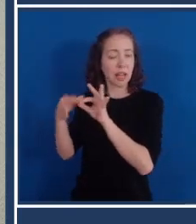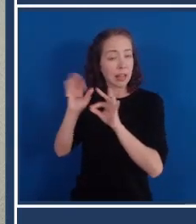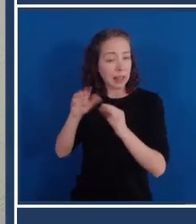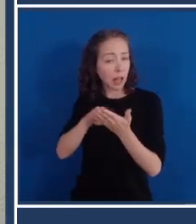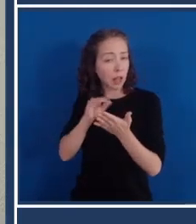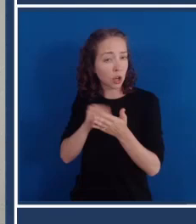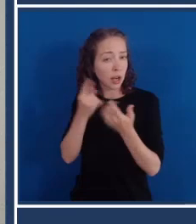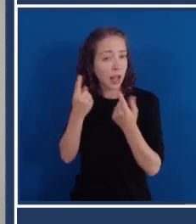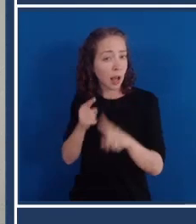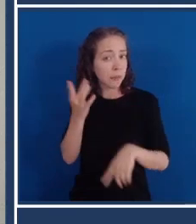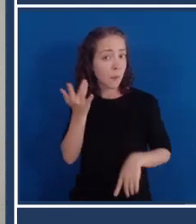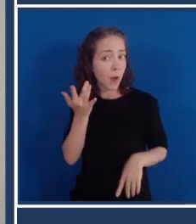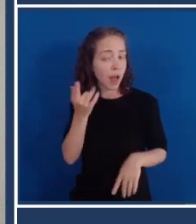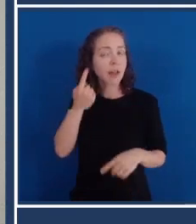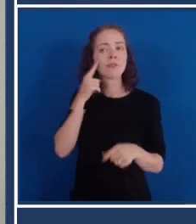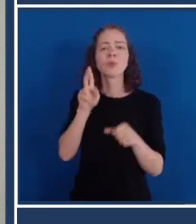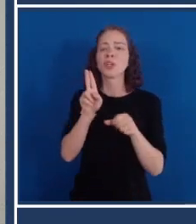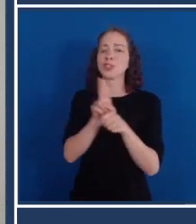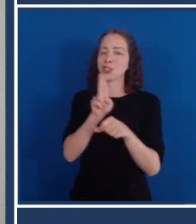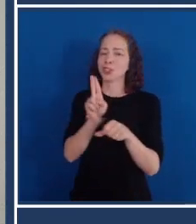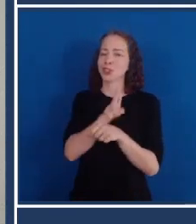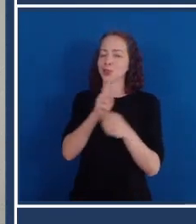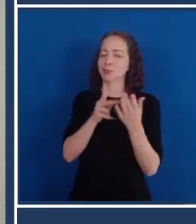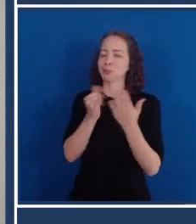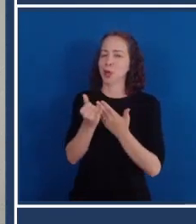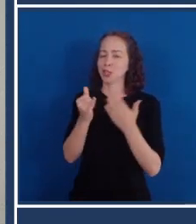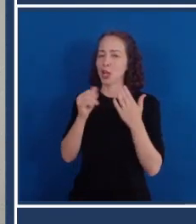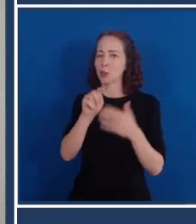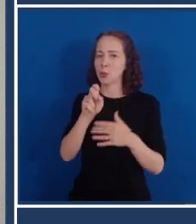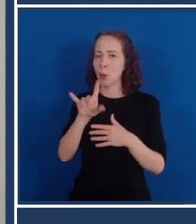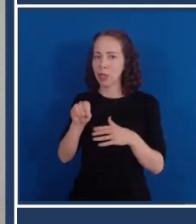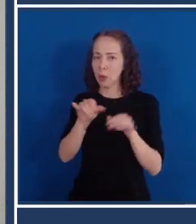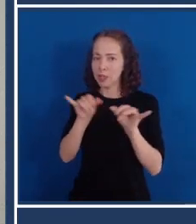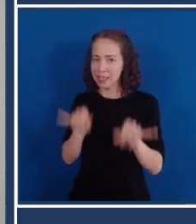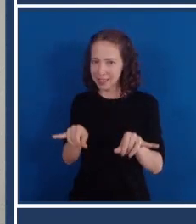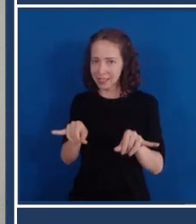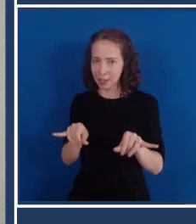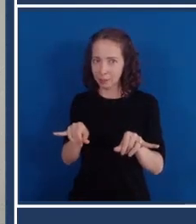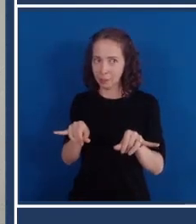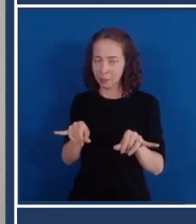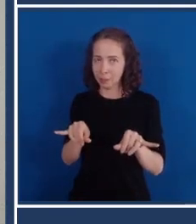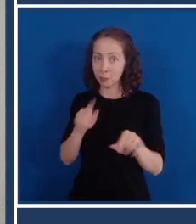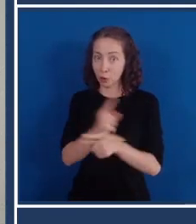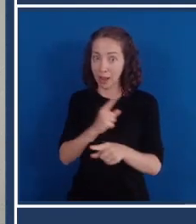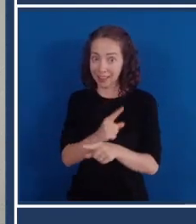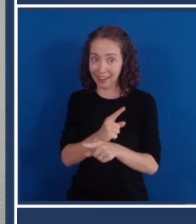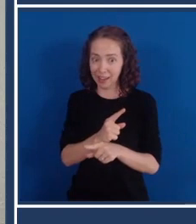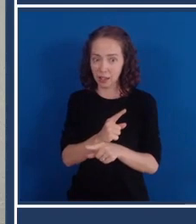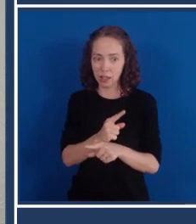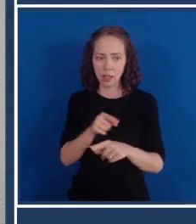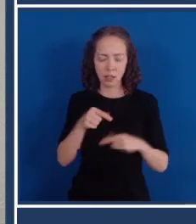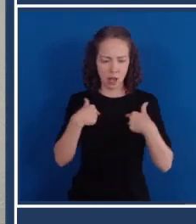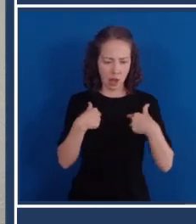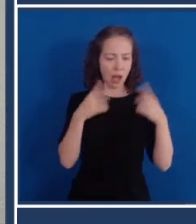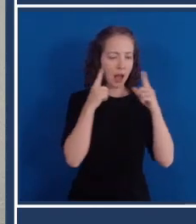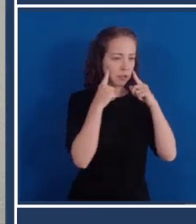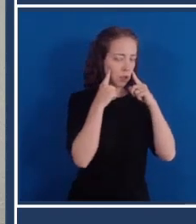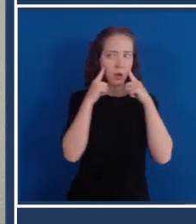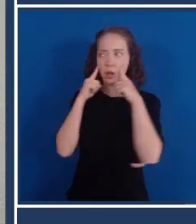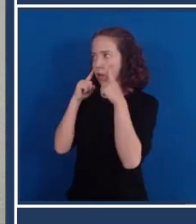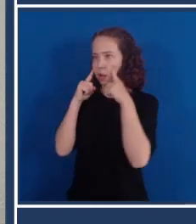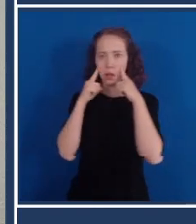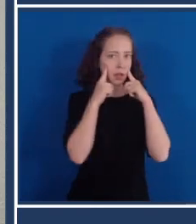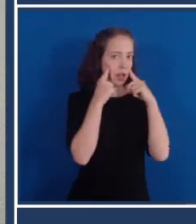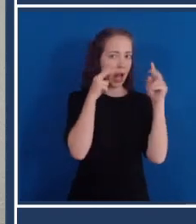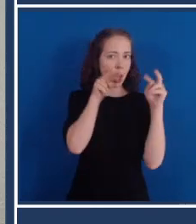Project Tokyo system and the device to do its job, he has to actually look at someone in order to identify them. So